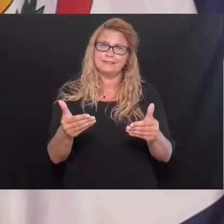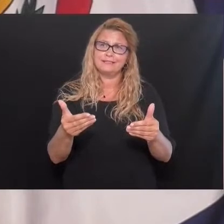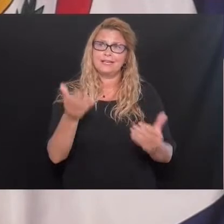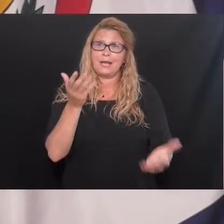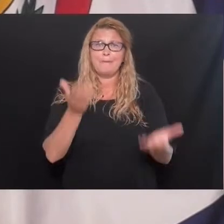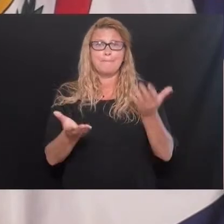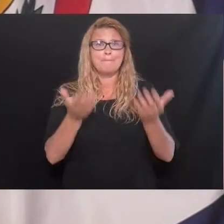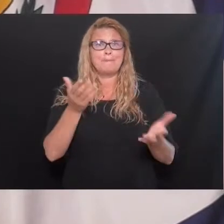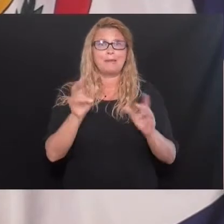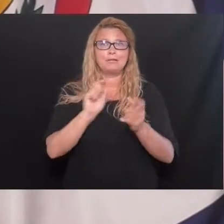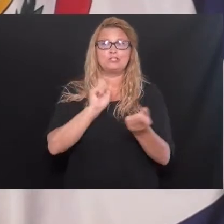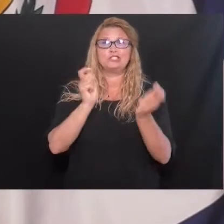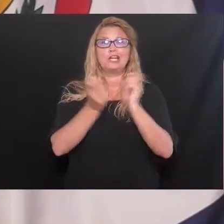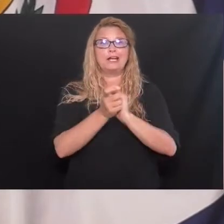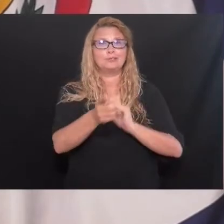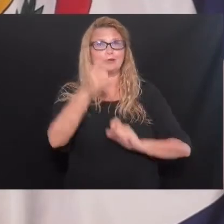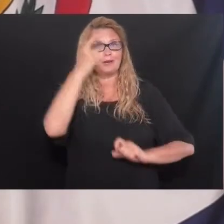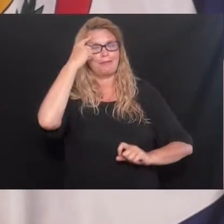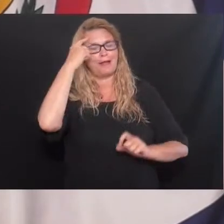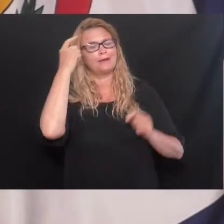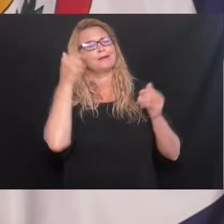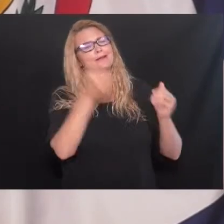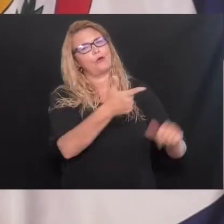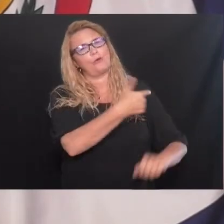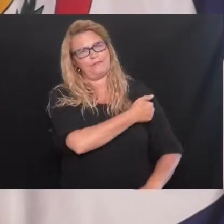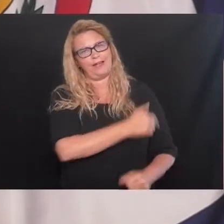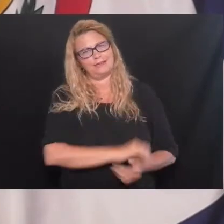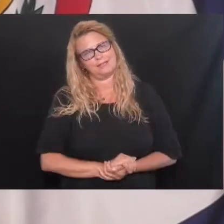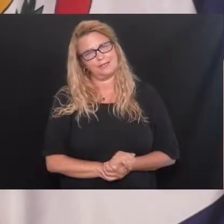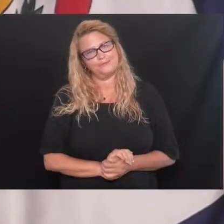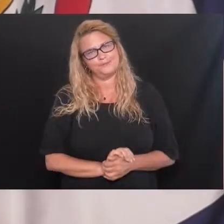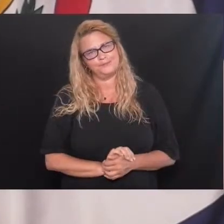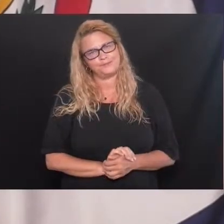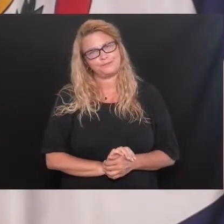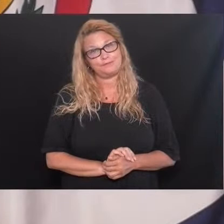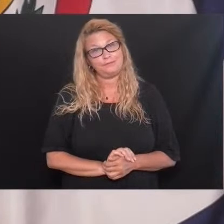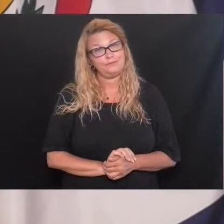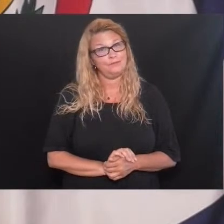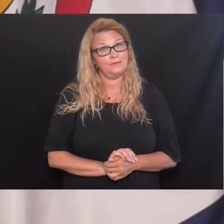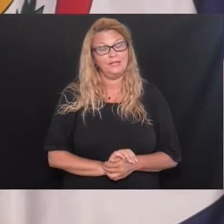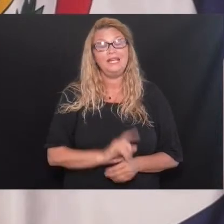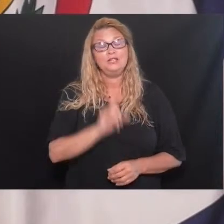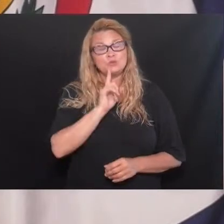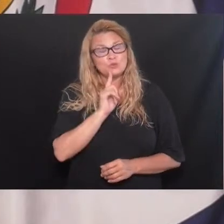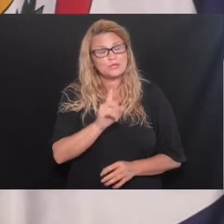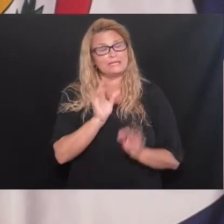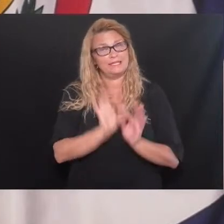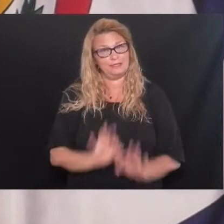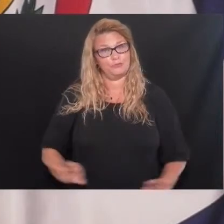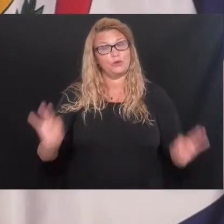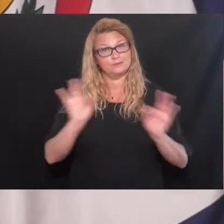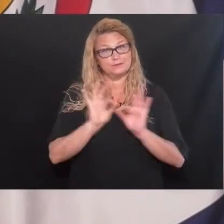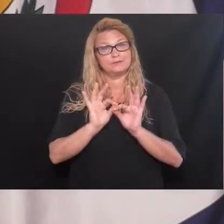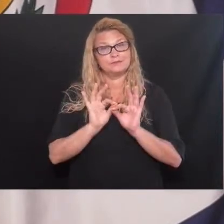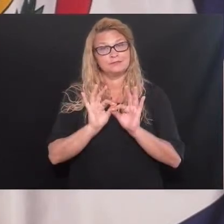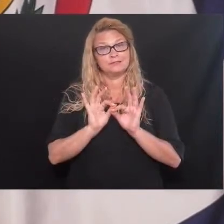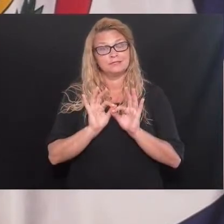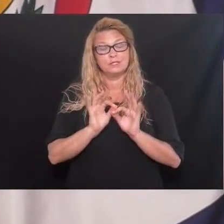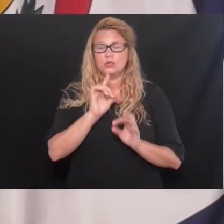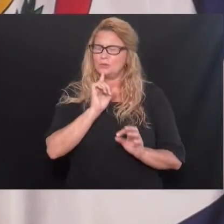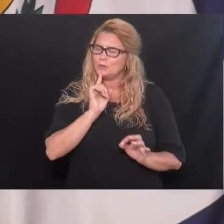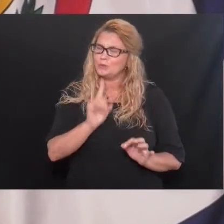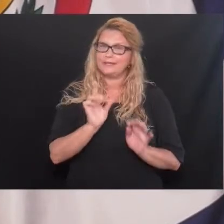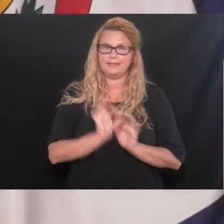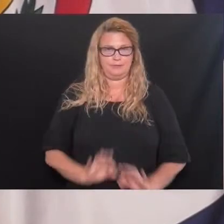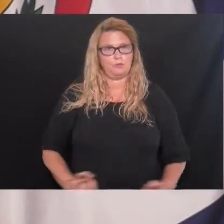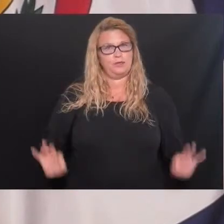this wrongly, and we're going to go get vaccinated. Because it's just that important. It is so important. I can never